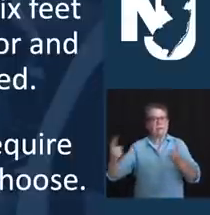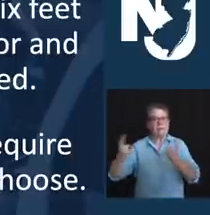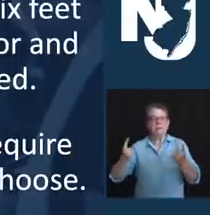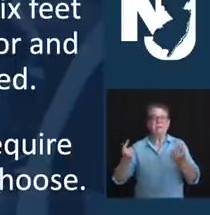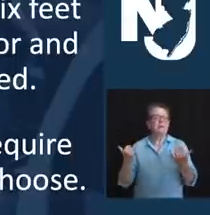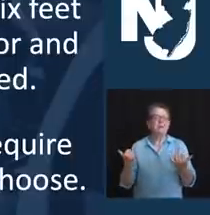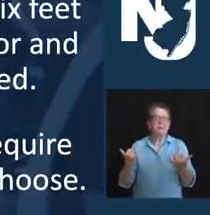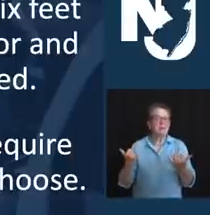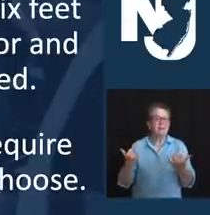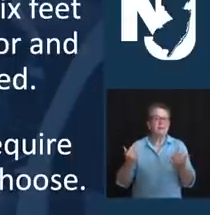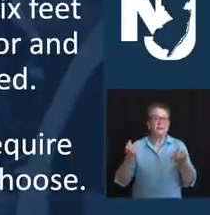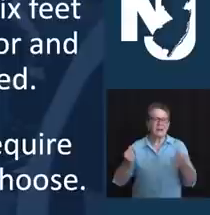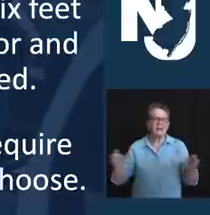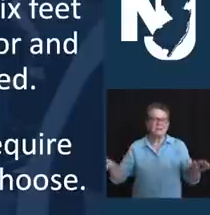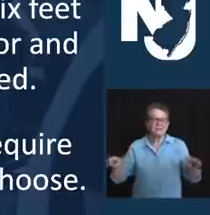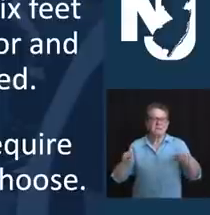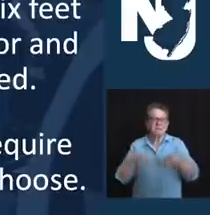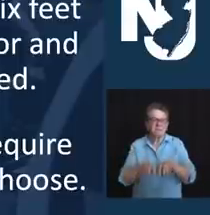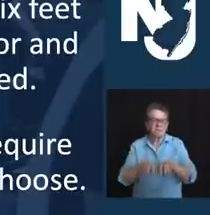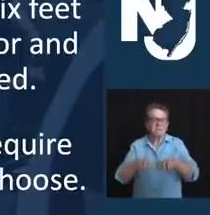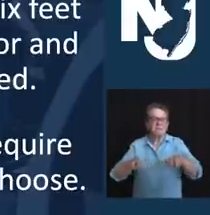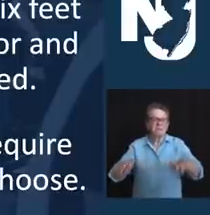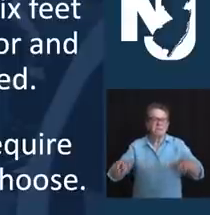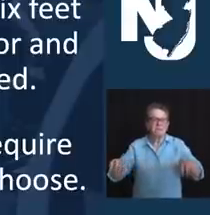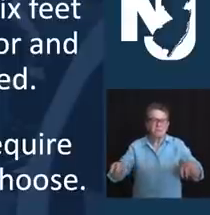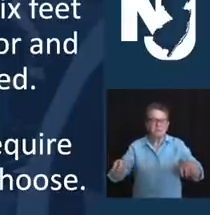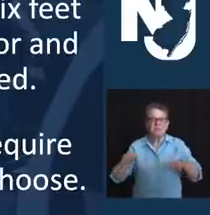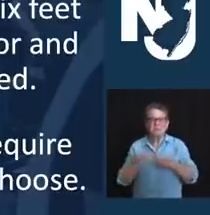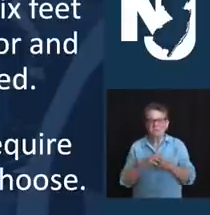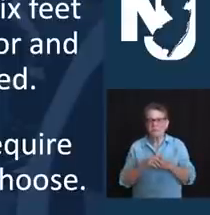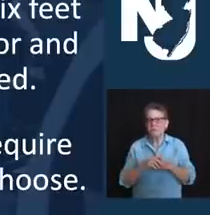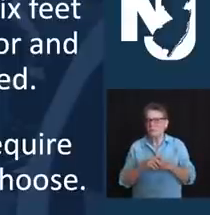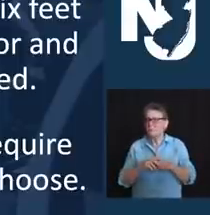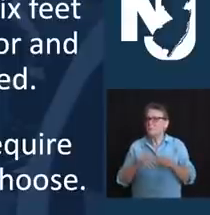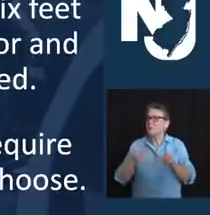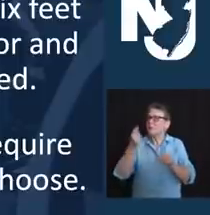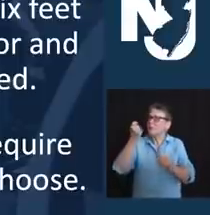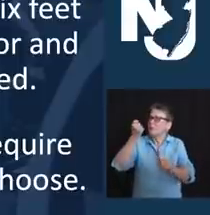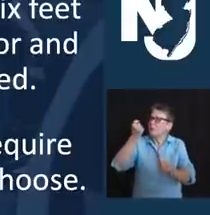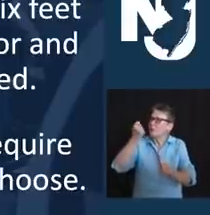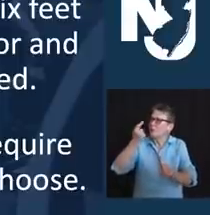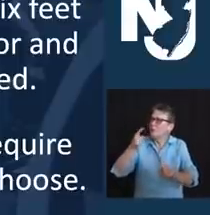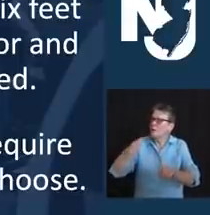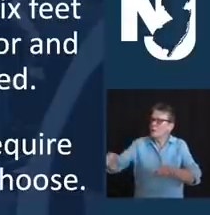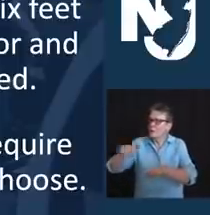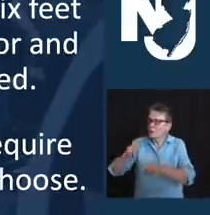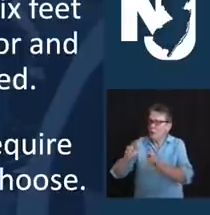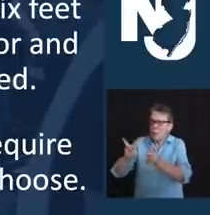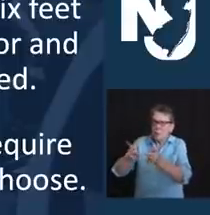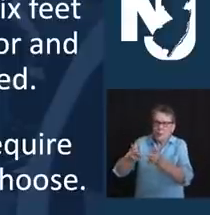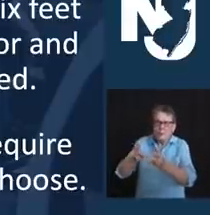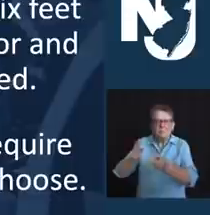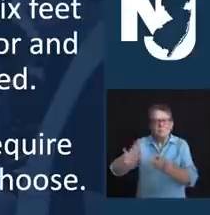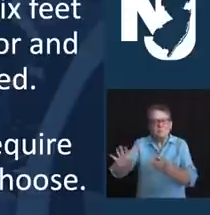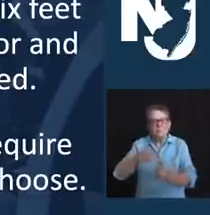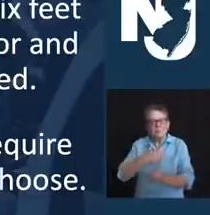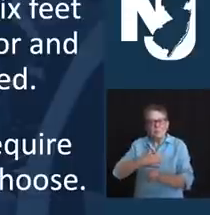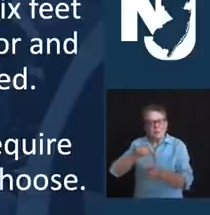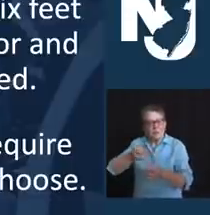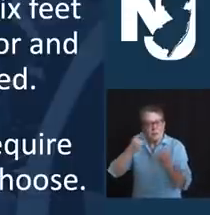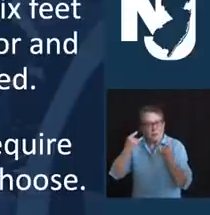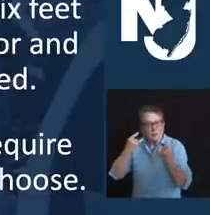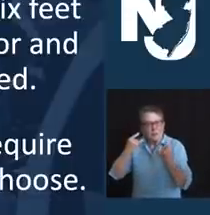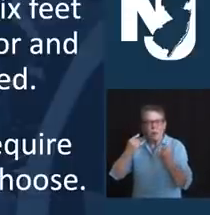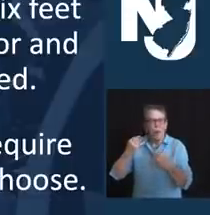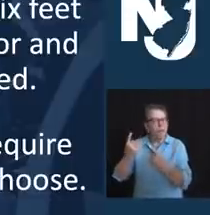we fully expect that many will do so initially to ensure the comfort of their customers. And again, per CDC guidelines,